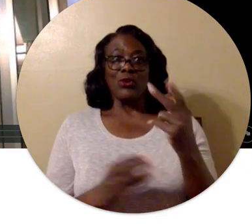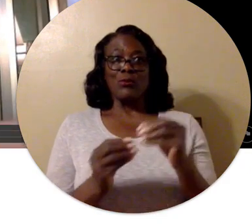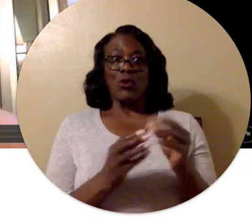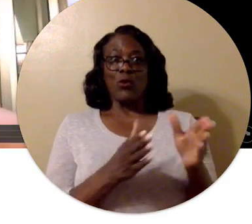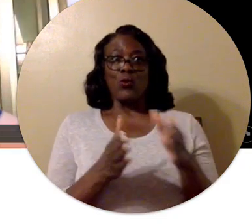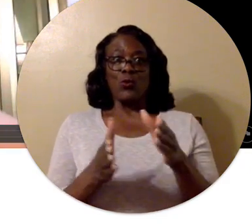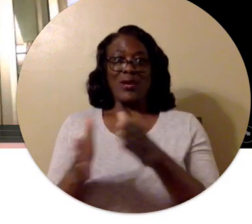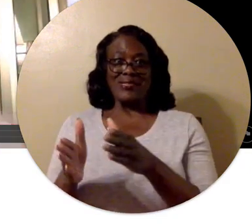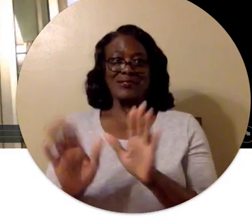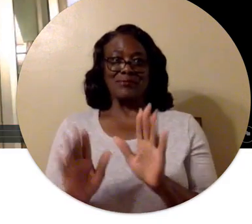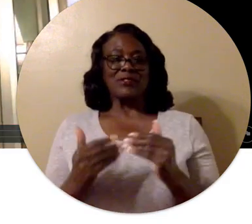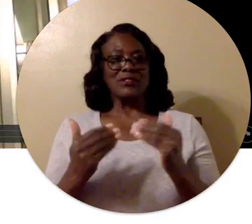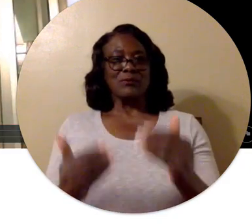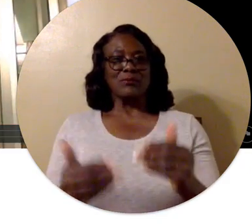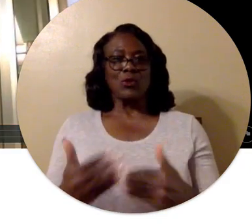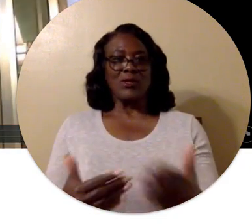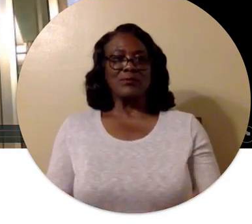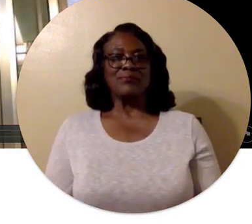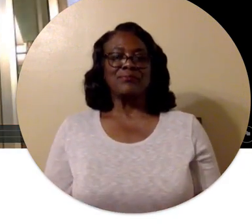going.